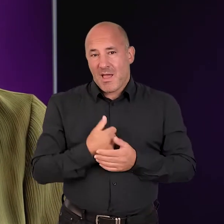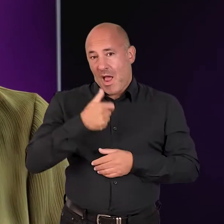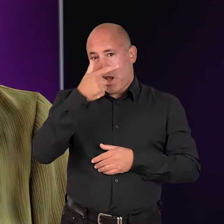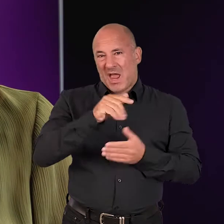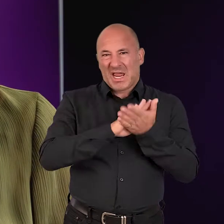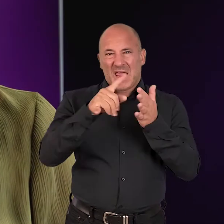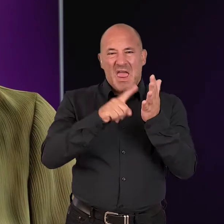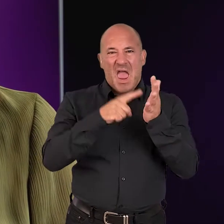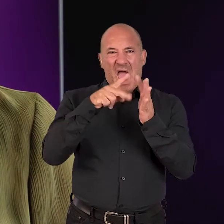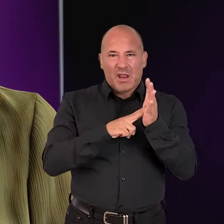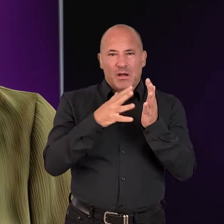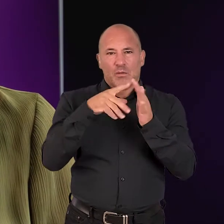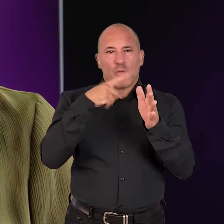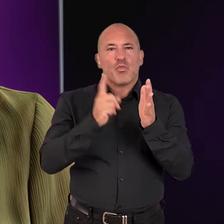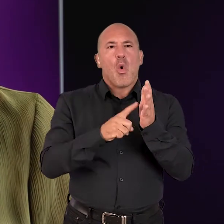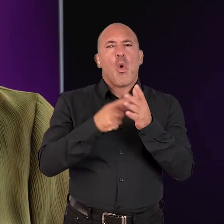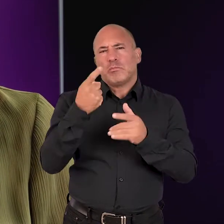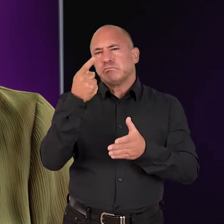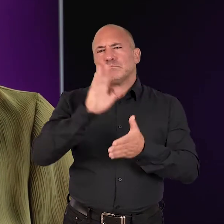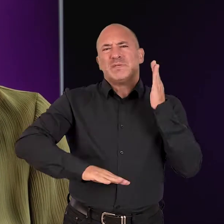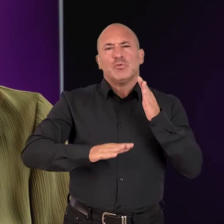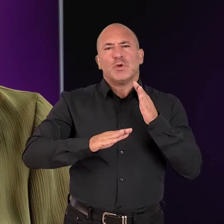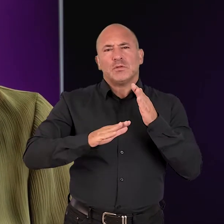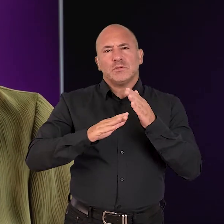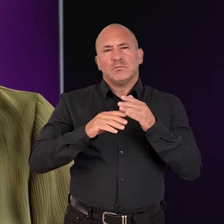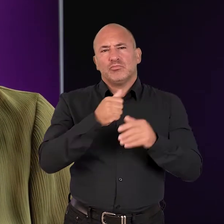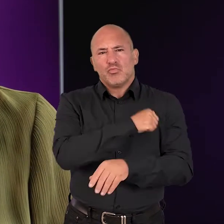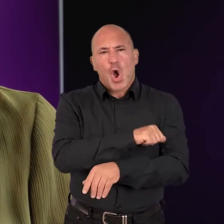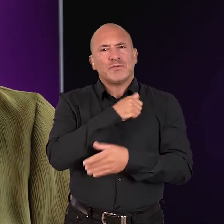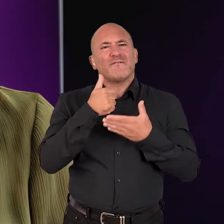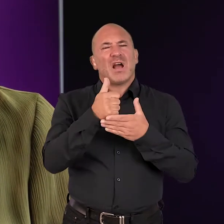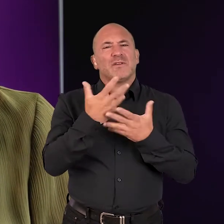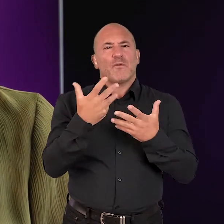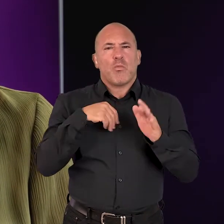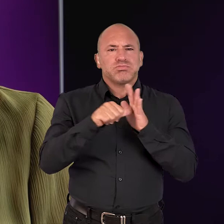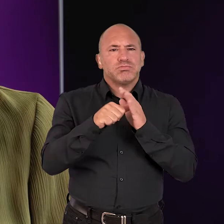December. We're lucky enough at the moment to have Helen Wall, a very experienced